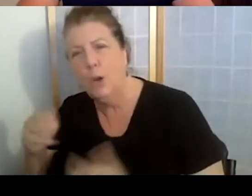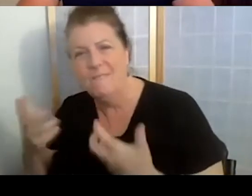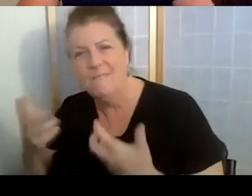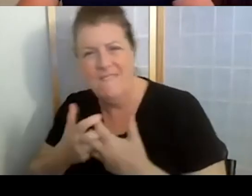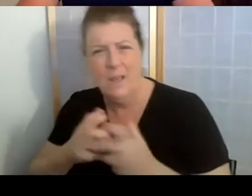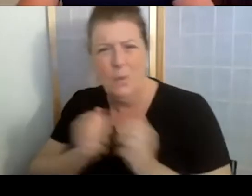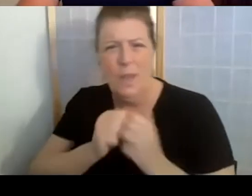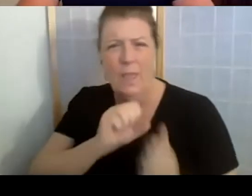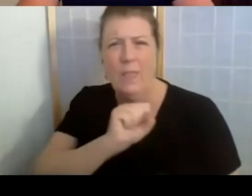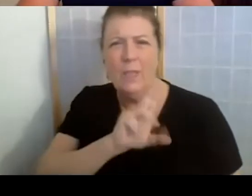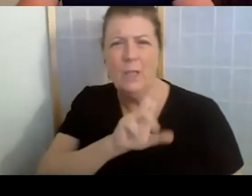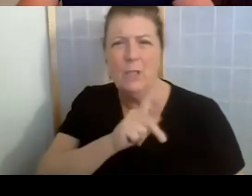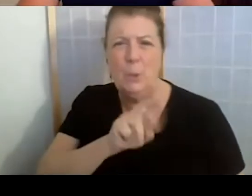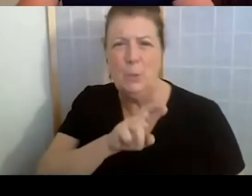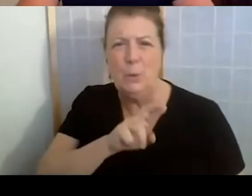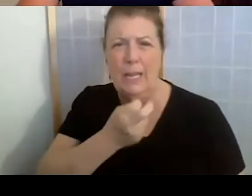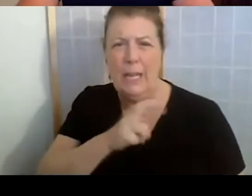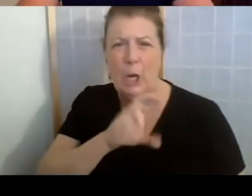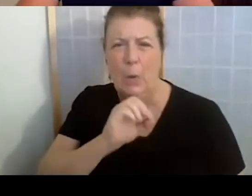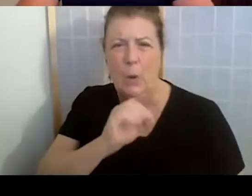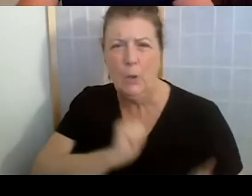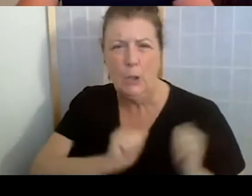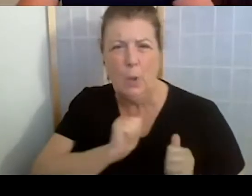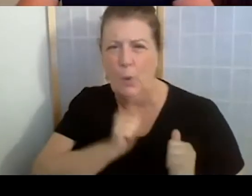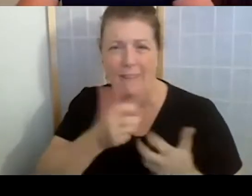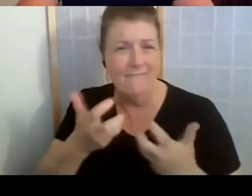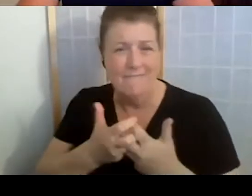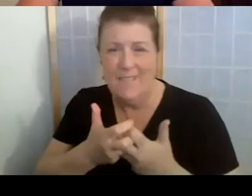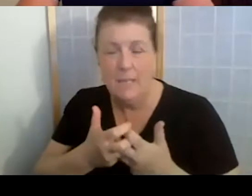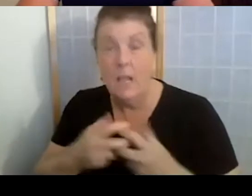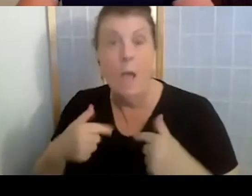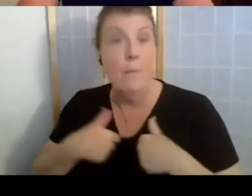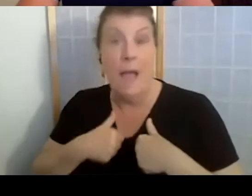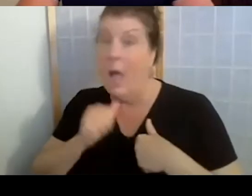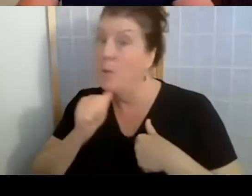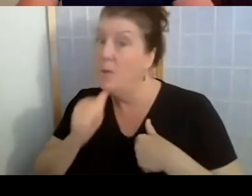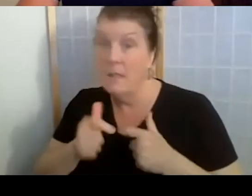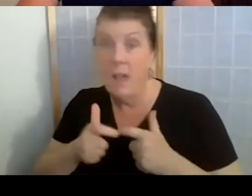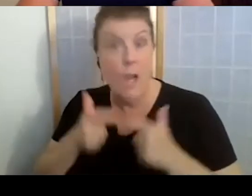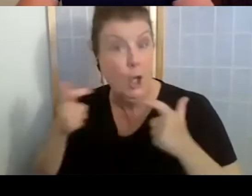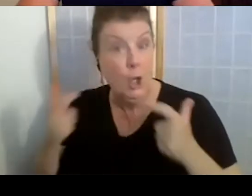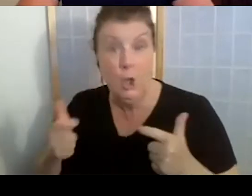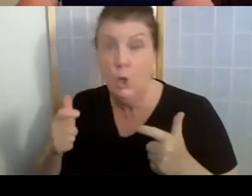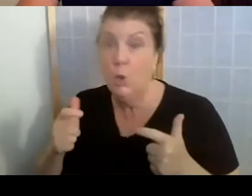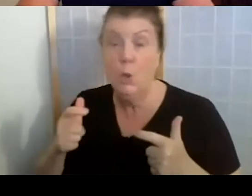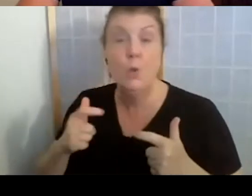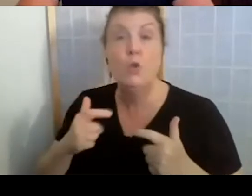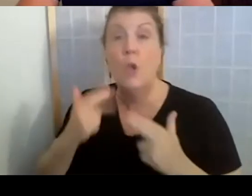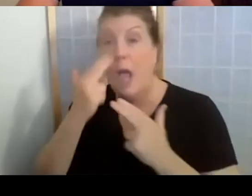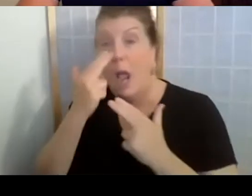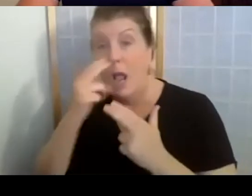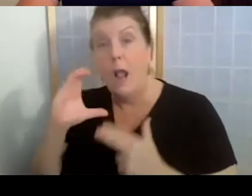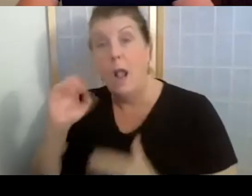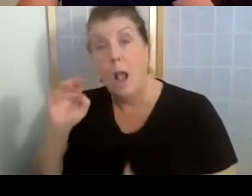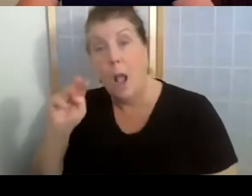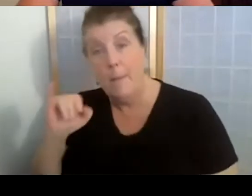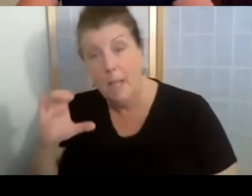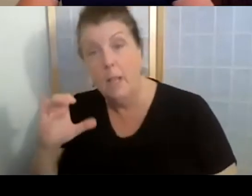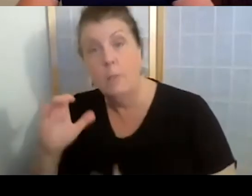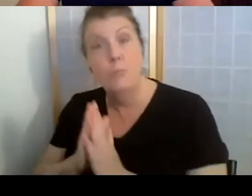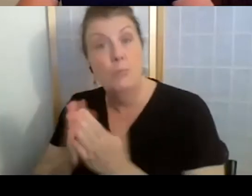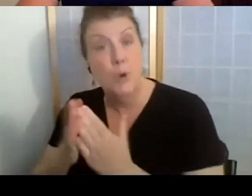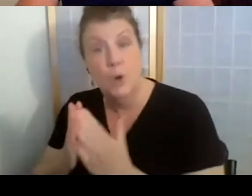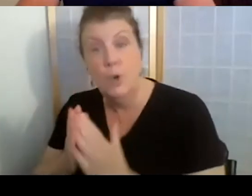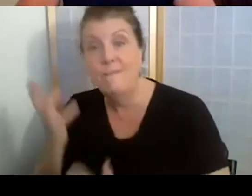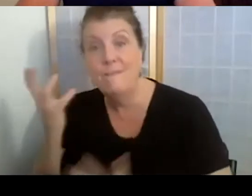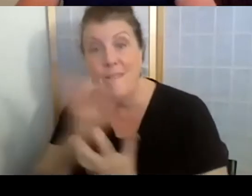know, but I was not a huge comic books fan when I was growing up. I knew a little bit about it, but, you know, the more